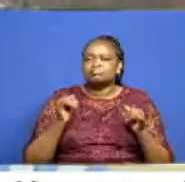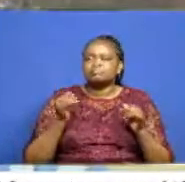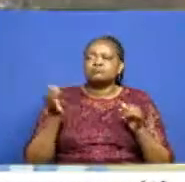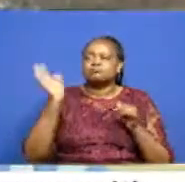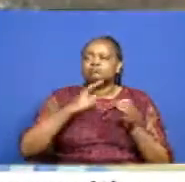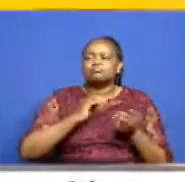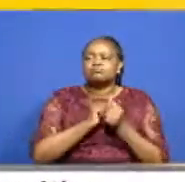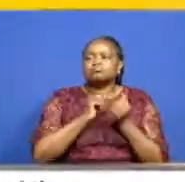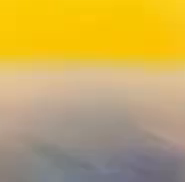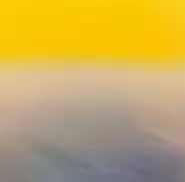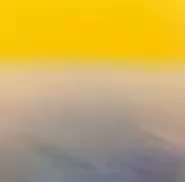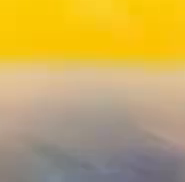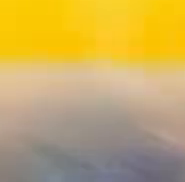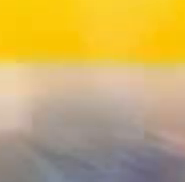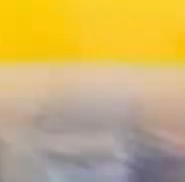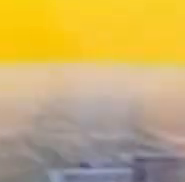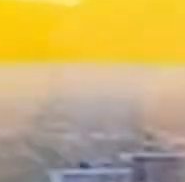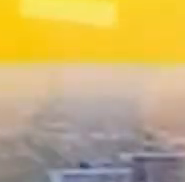more.